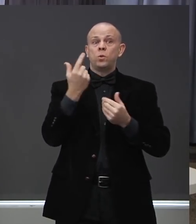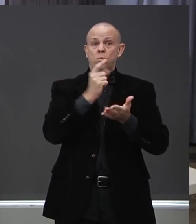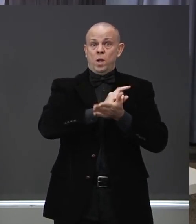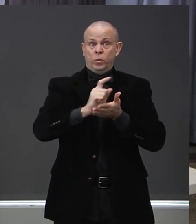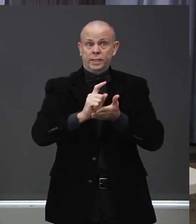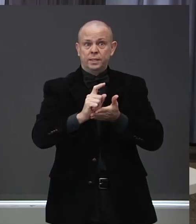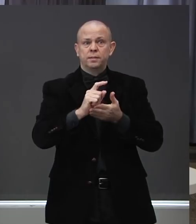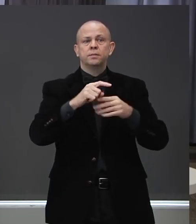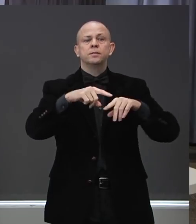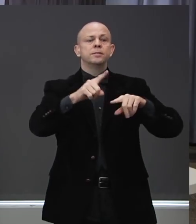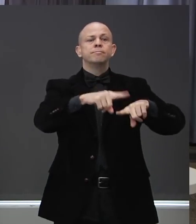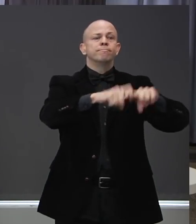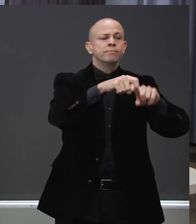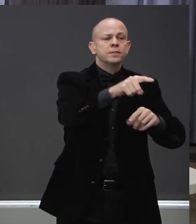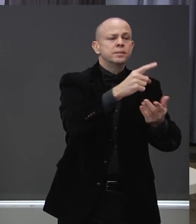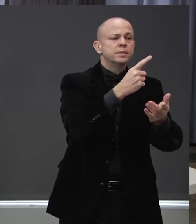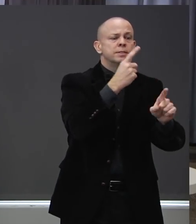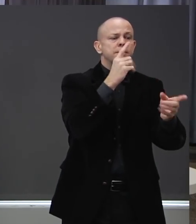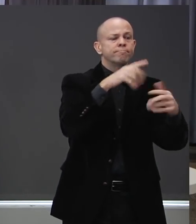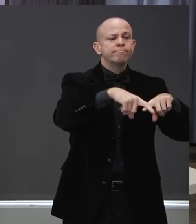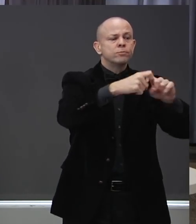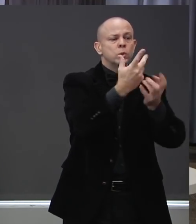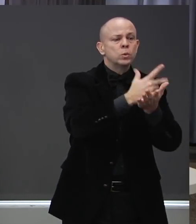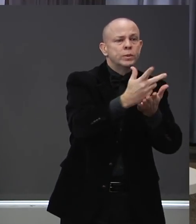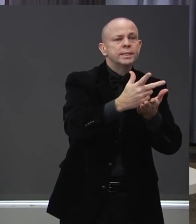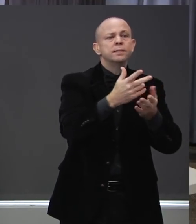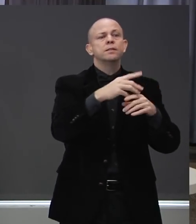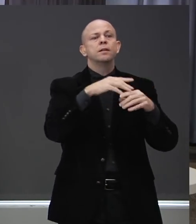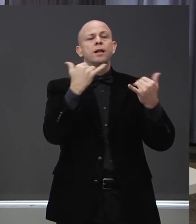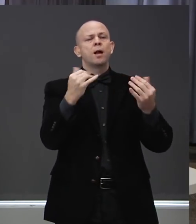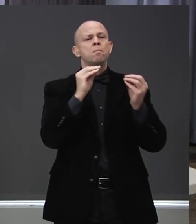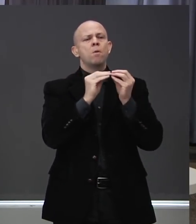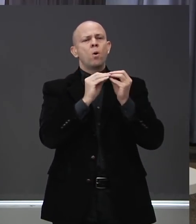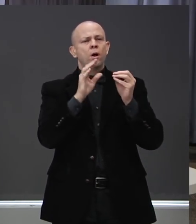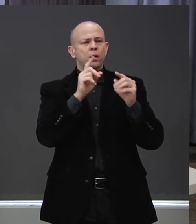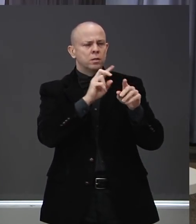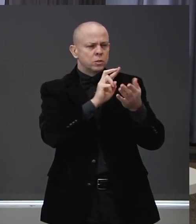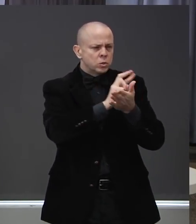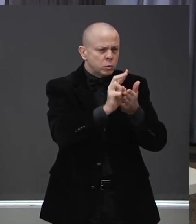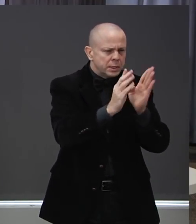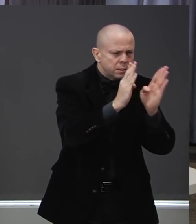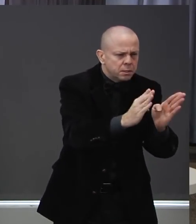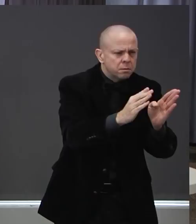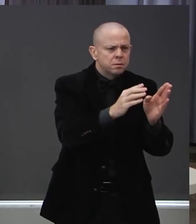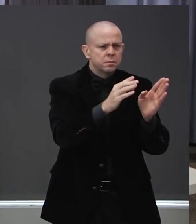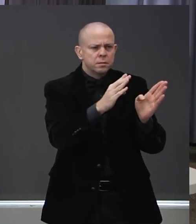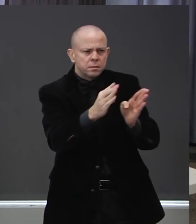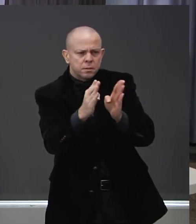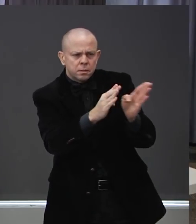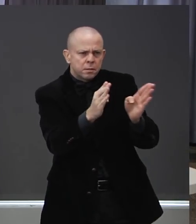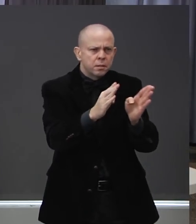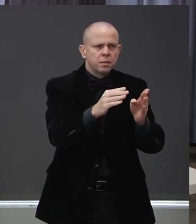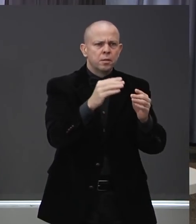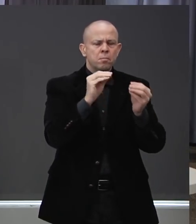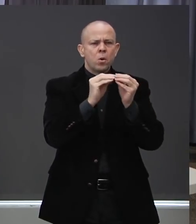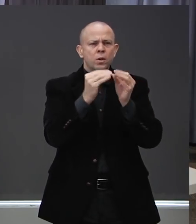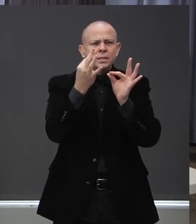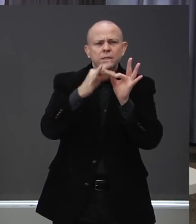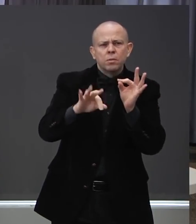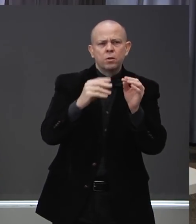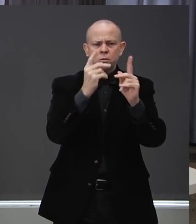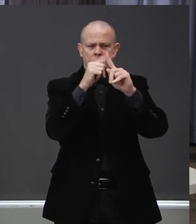cluster in a smaller county resets the clock for them for an additional 3 weeks. This makes the metric simpler to calculate and